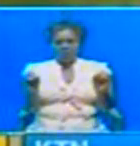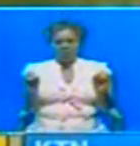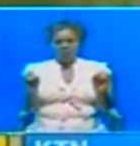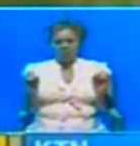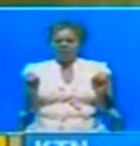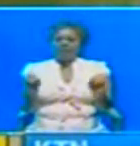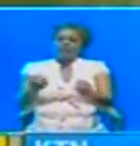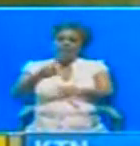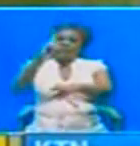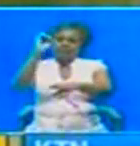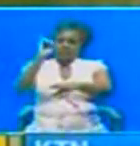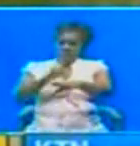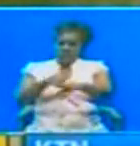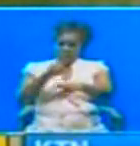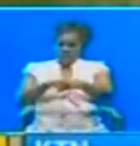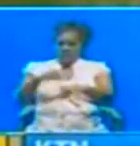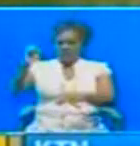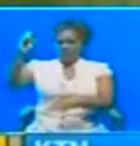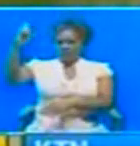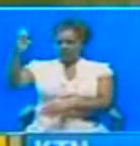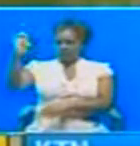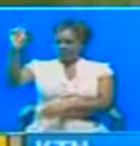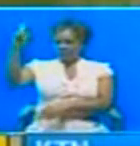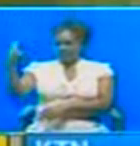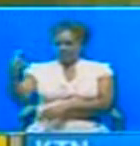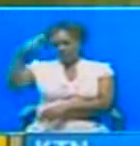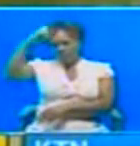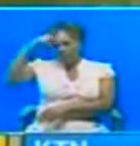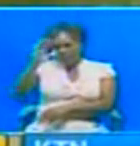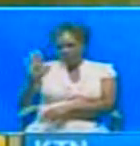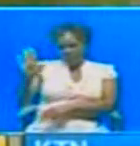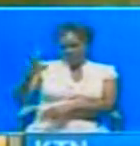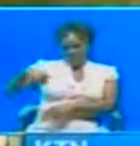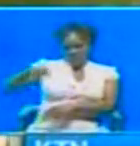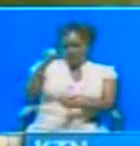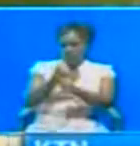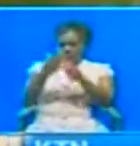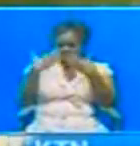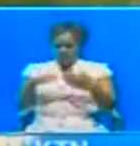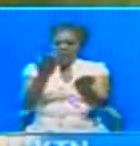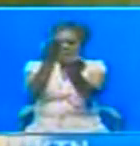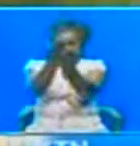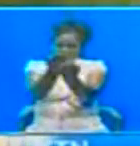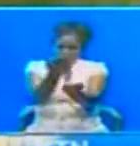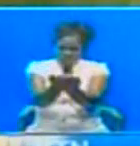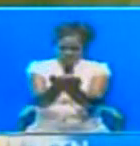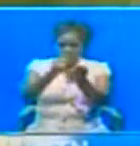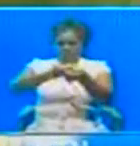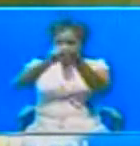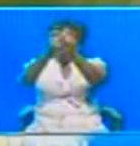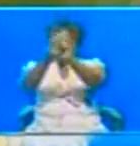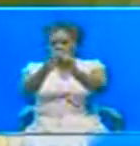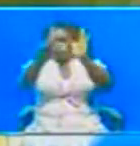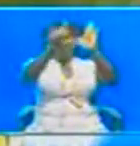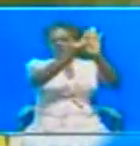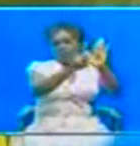that where the executive, in its wisdom, like we have done, has made proposals for the amendment of law